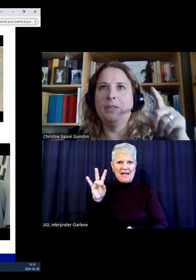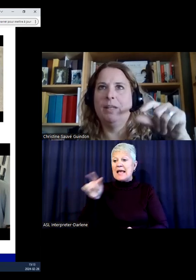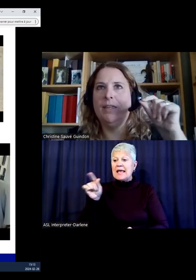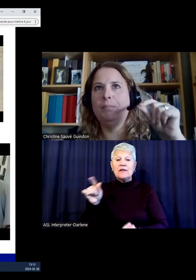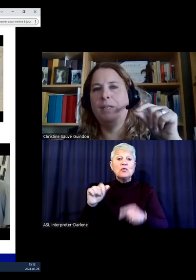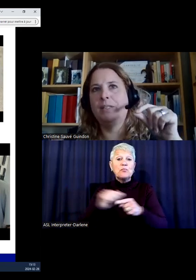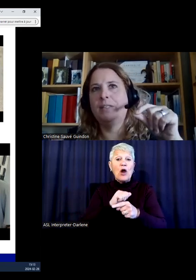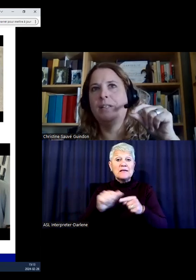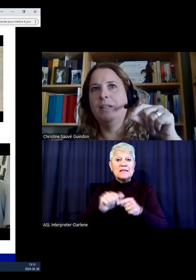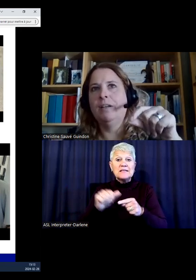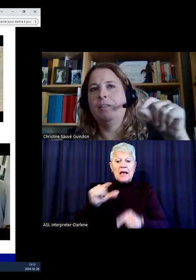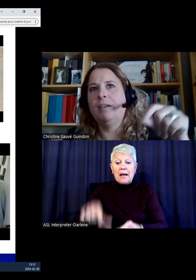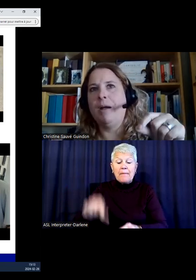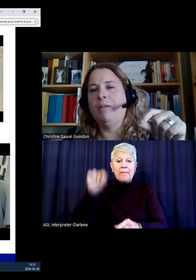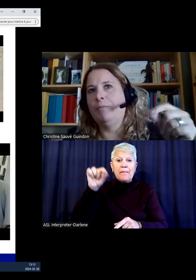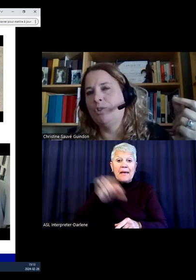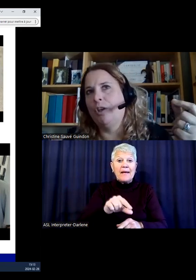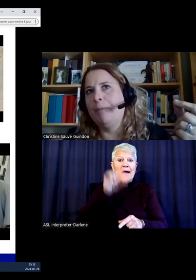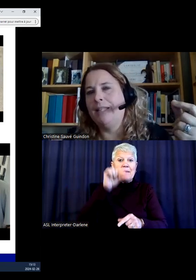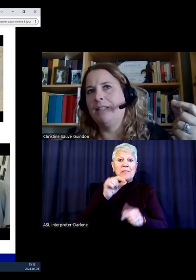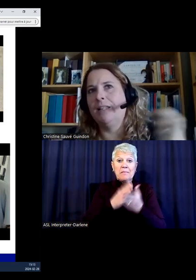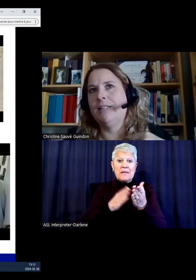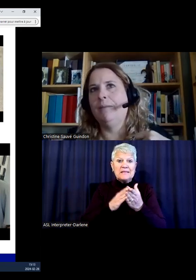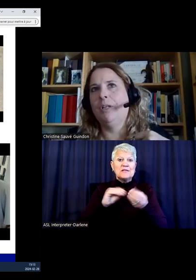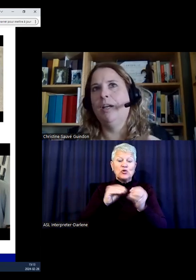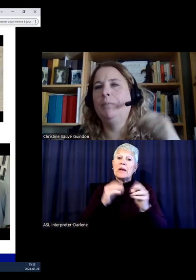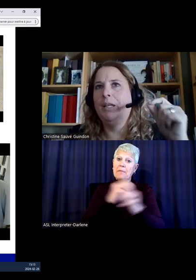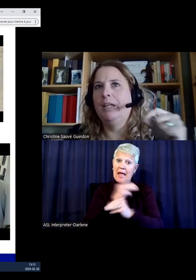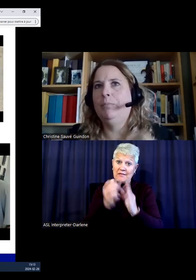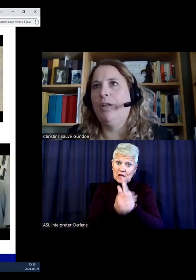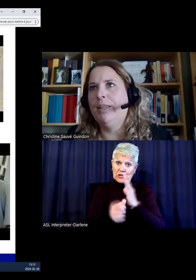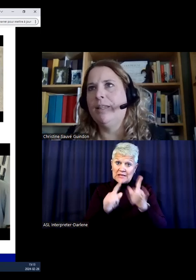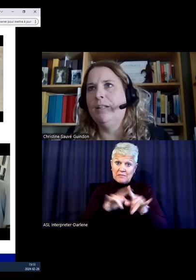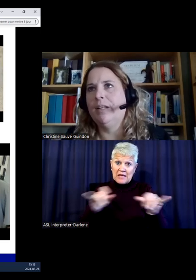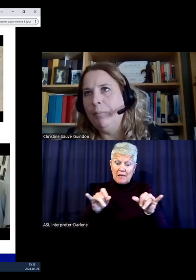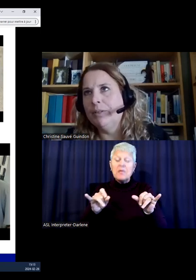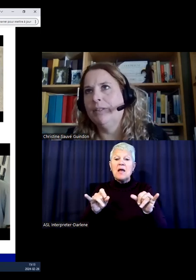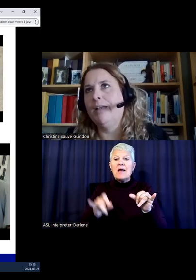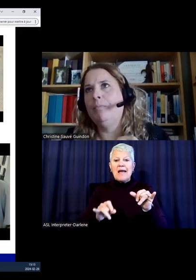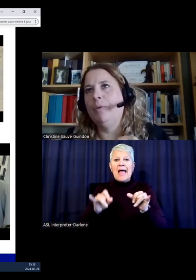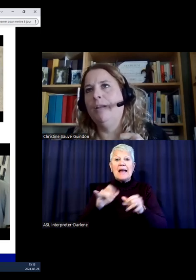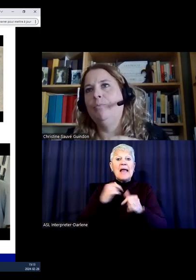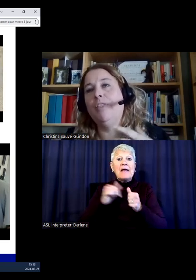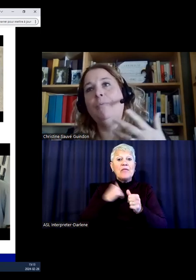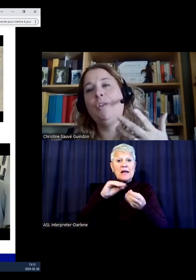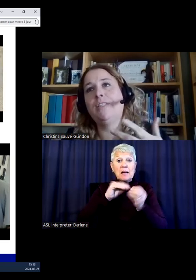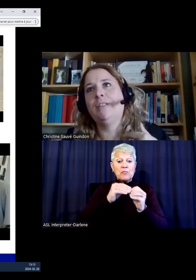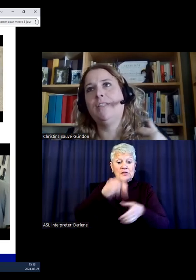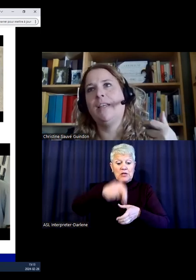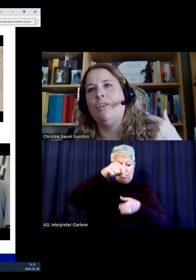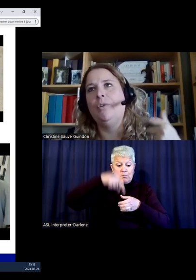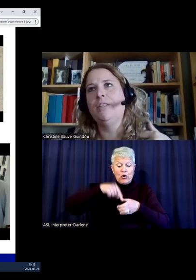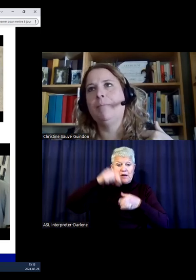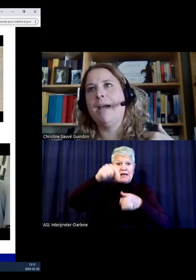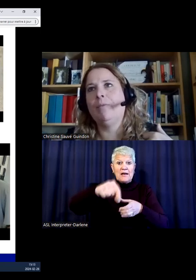up the pieces, the amount of numbers, doing a math skill at the same time and putting in the little cup. And but then we can still